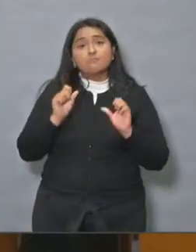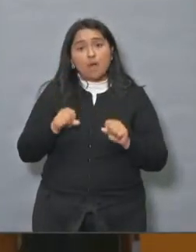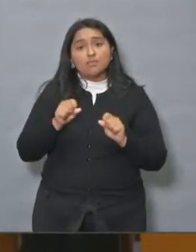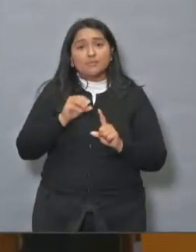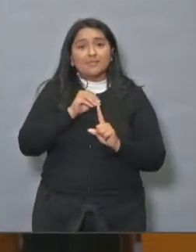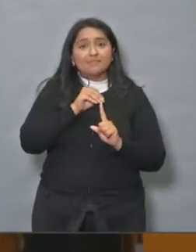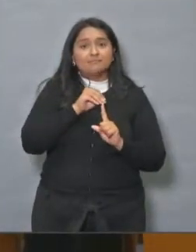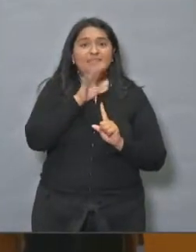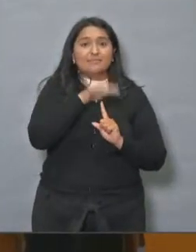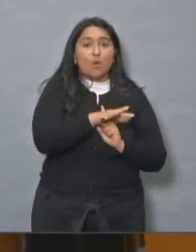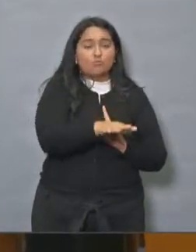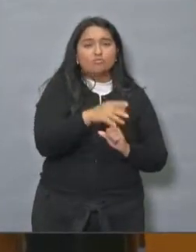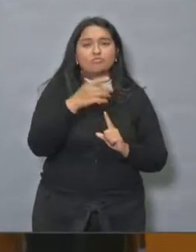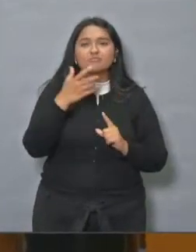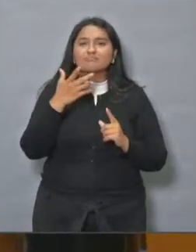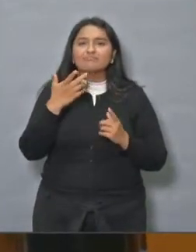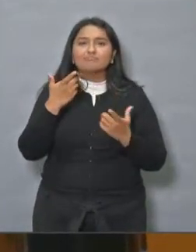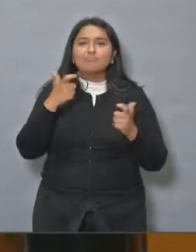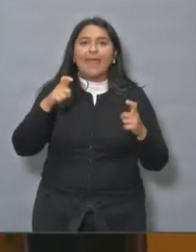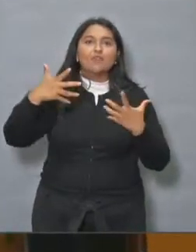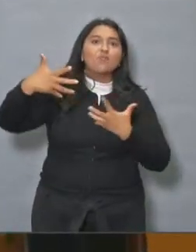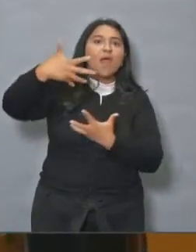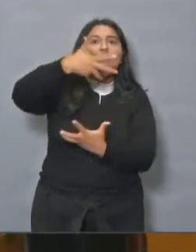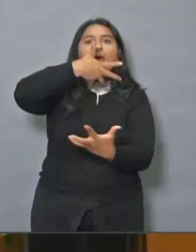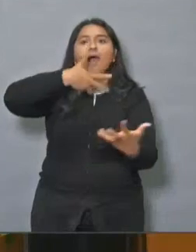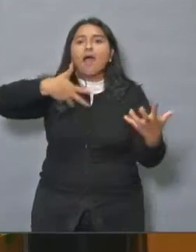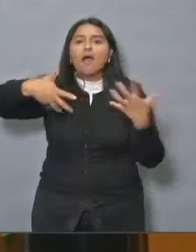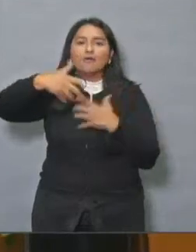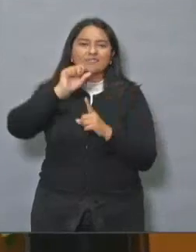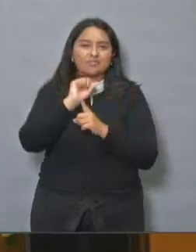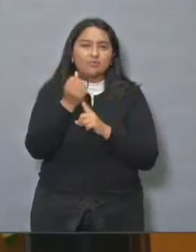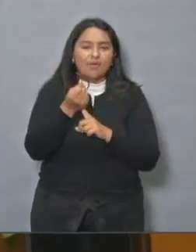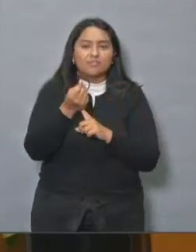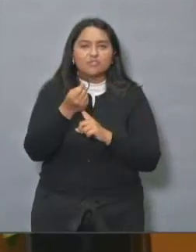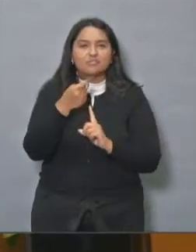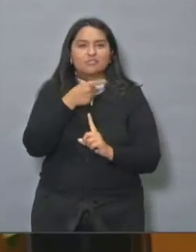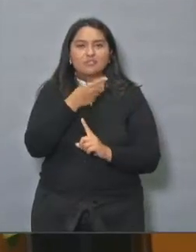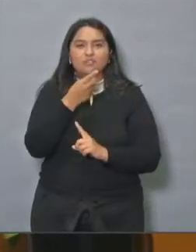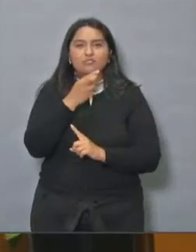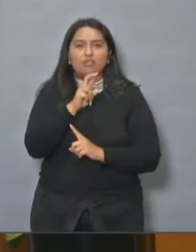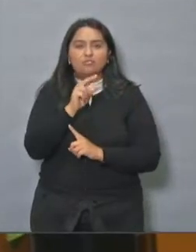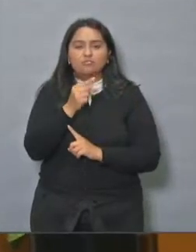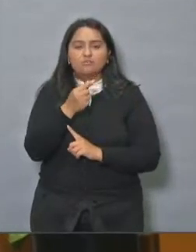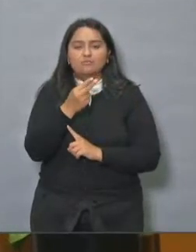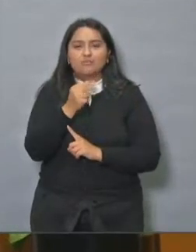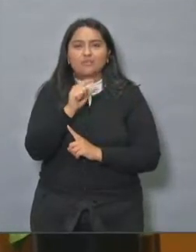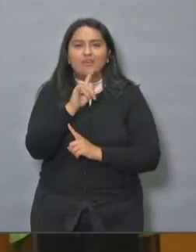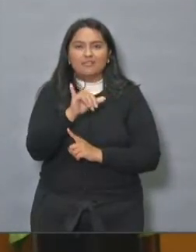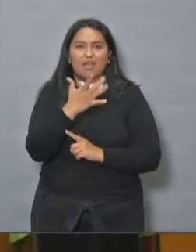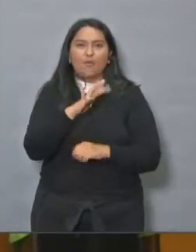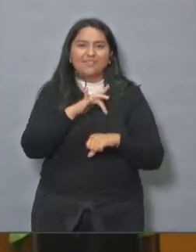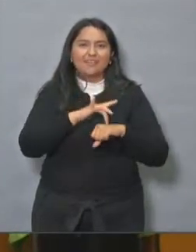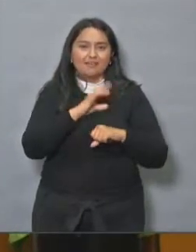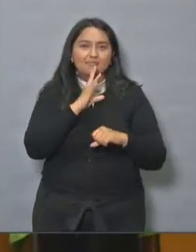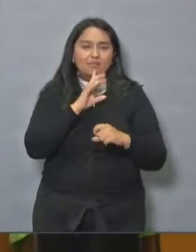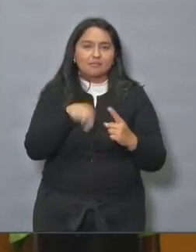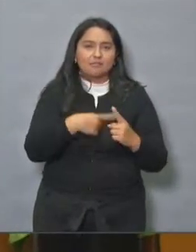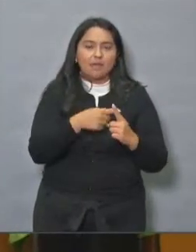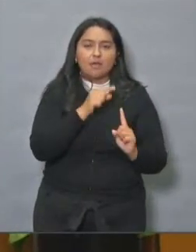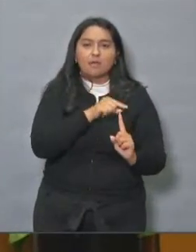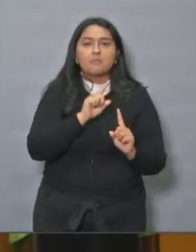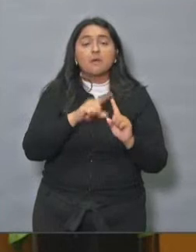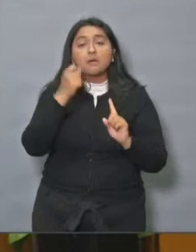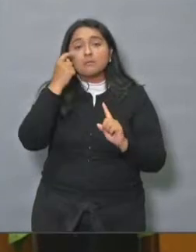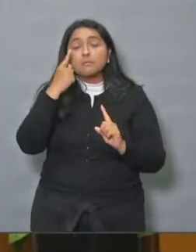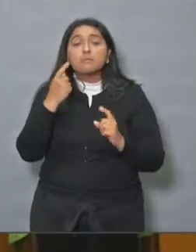is whenever there's a crowded situation, and I think Dr. Galley really touched upon this a lot, we have many people who